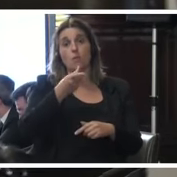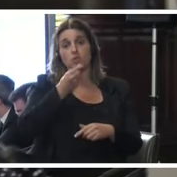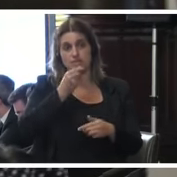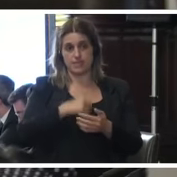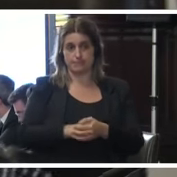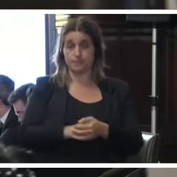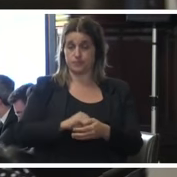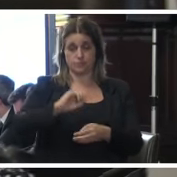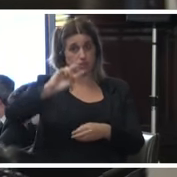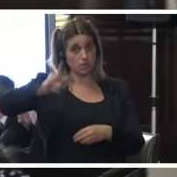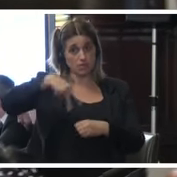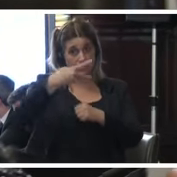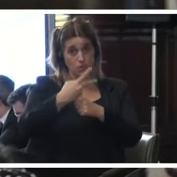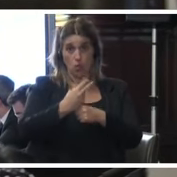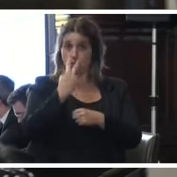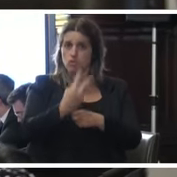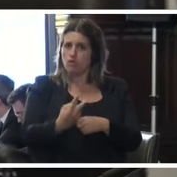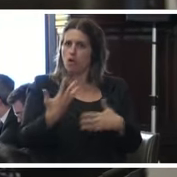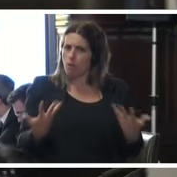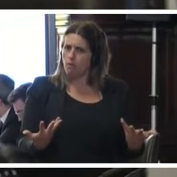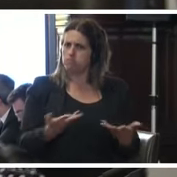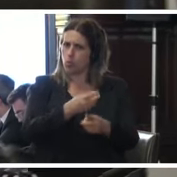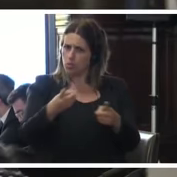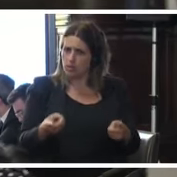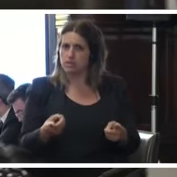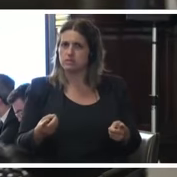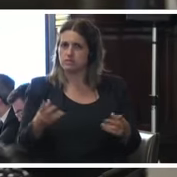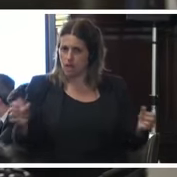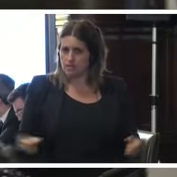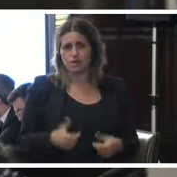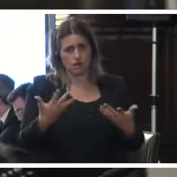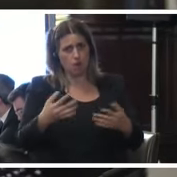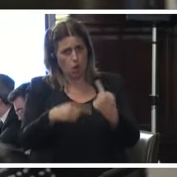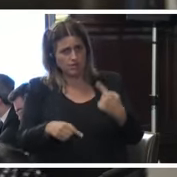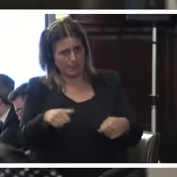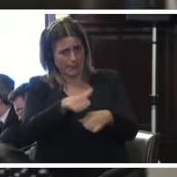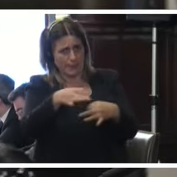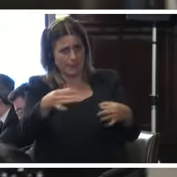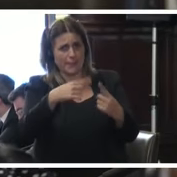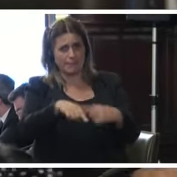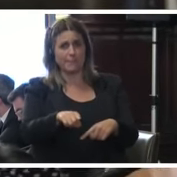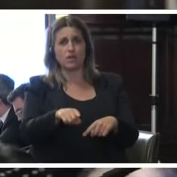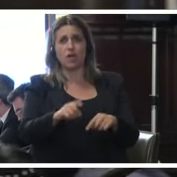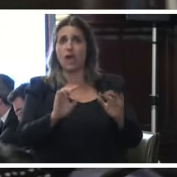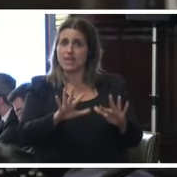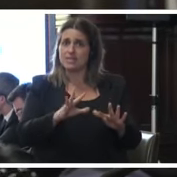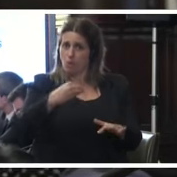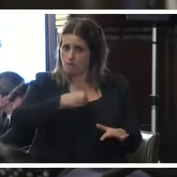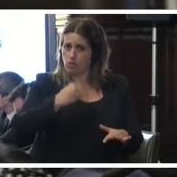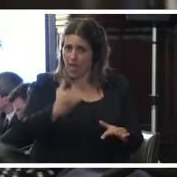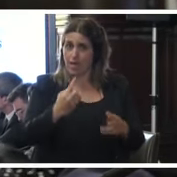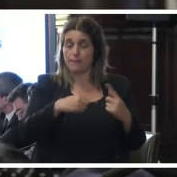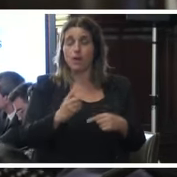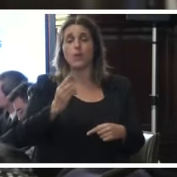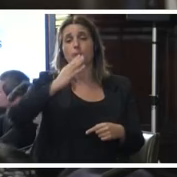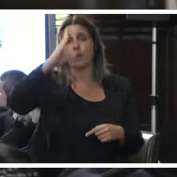to do that which is right. And that being the case, since Brazil is a particular, I keep